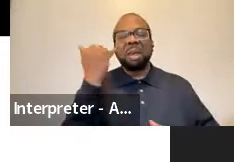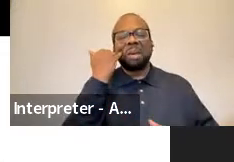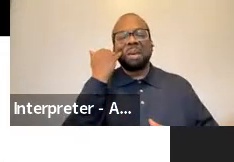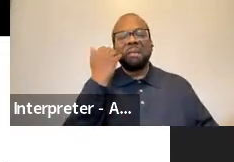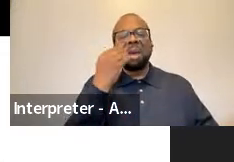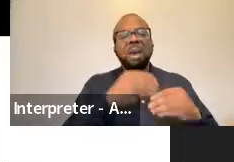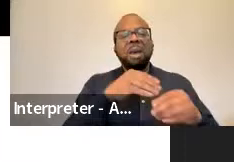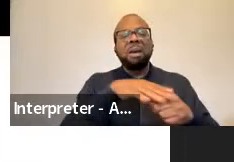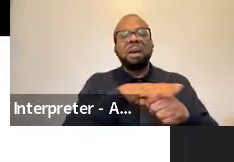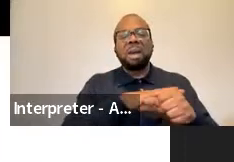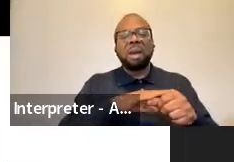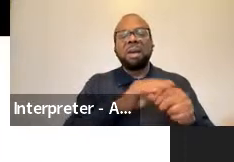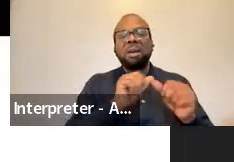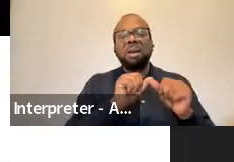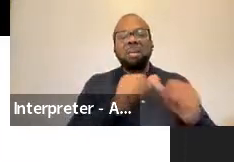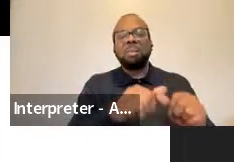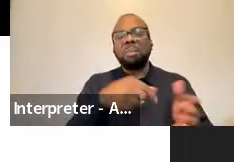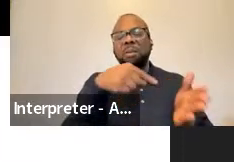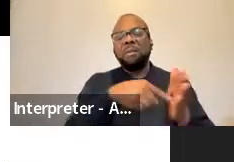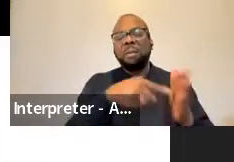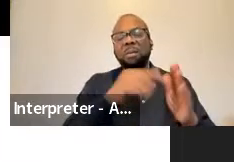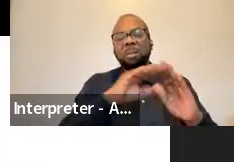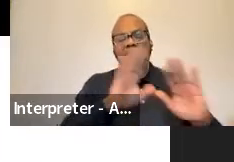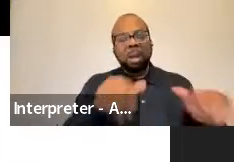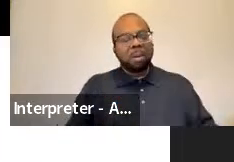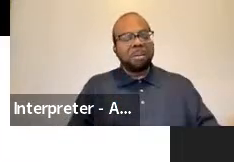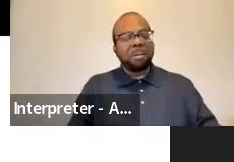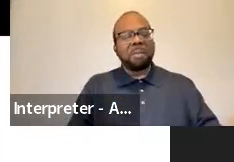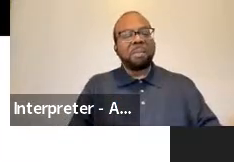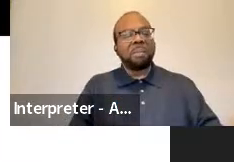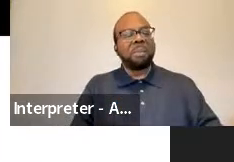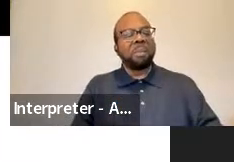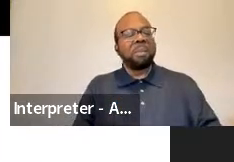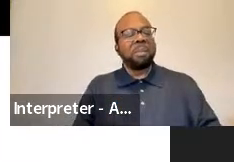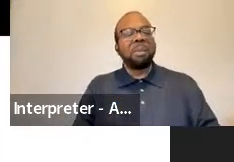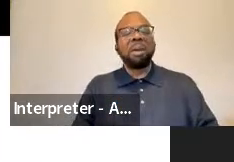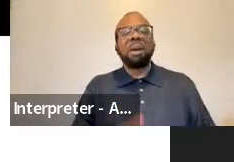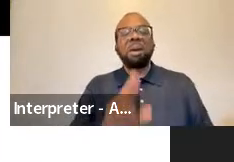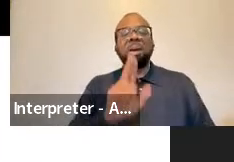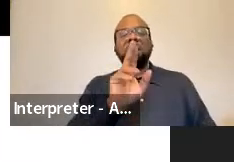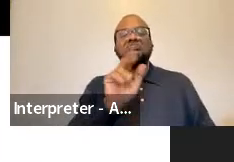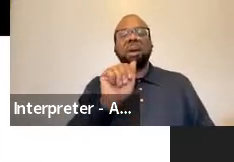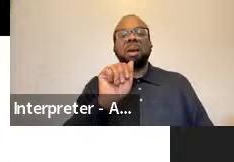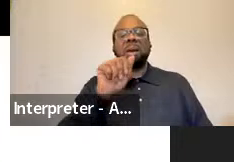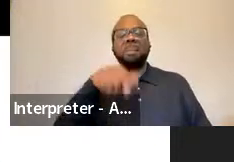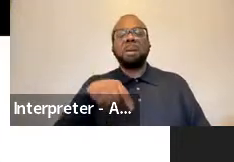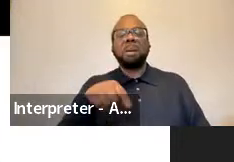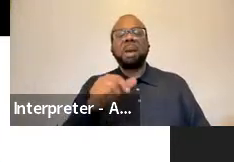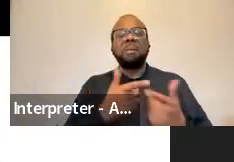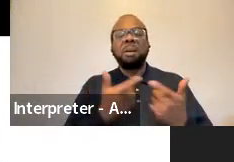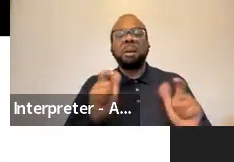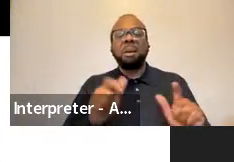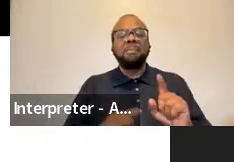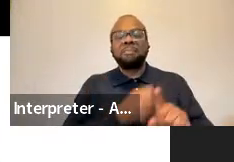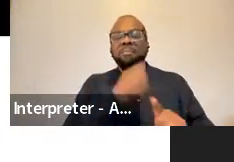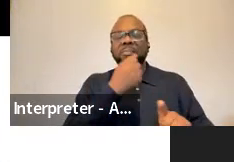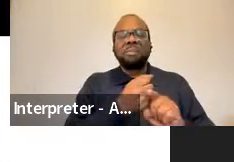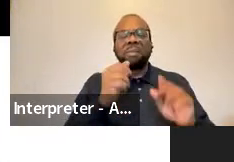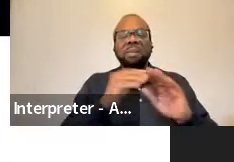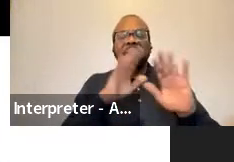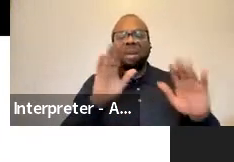space is permanently affordable housing. UAP can make a big impact on our housing crisis.